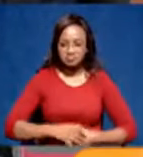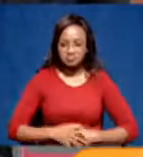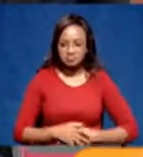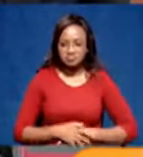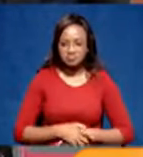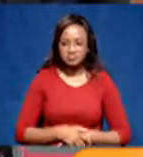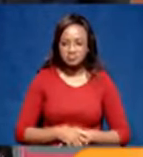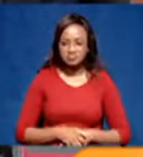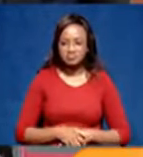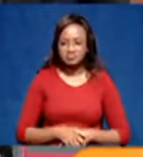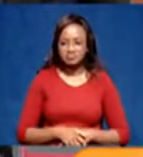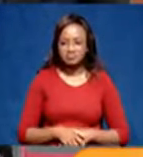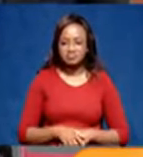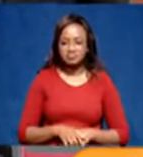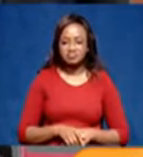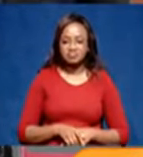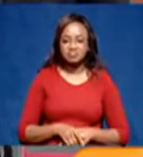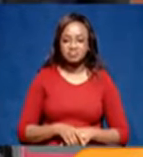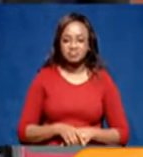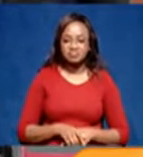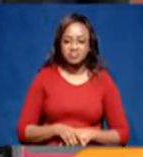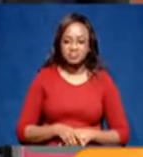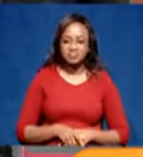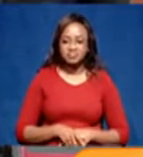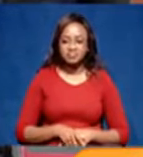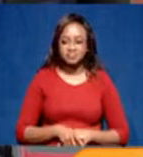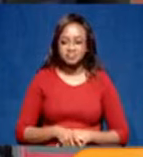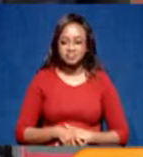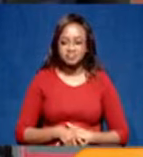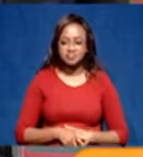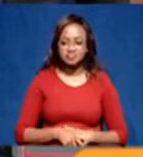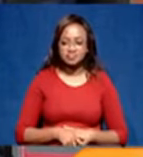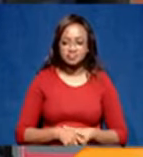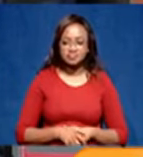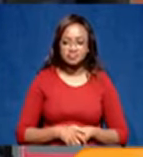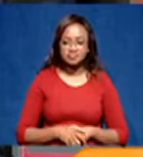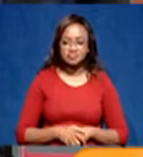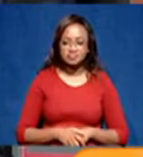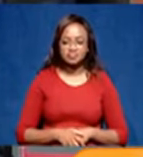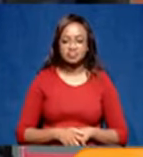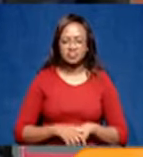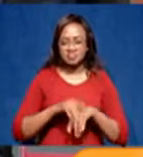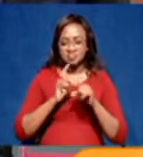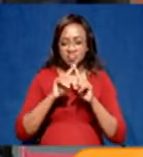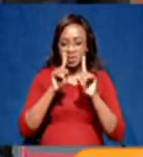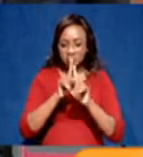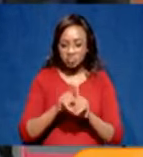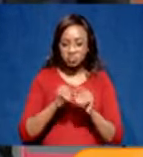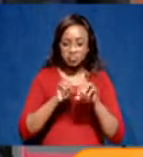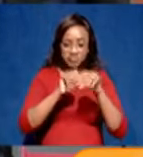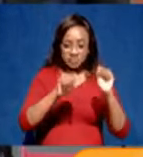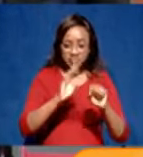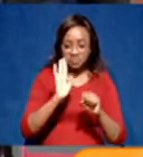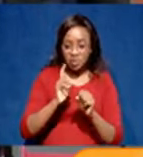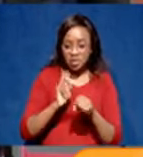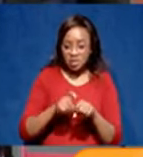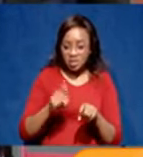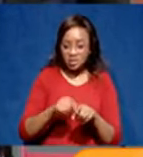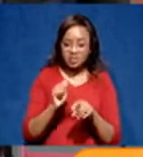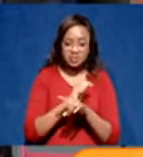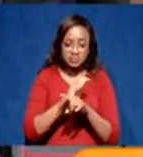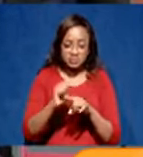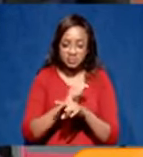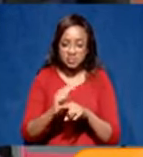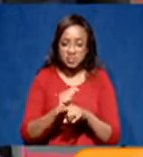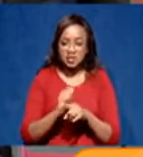course, there are phases of implementation of systems. Again, piloting, testing, customization, training, and everything. But